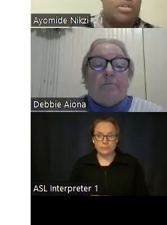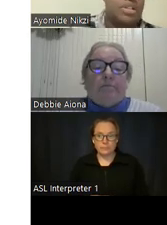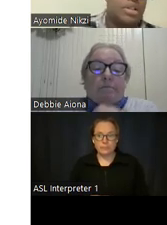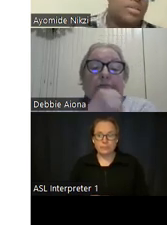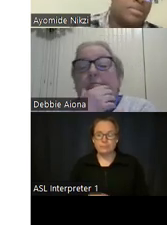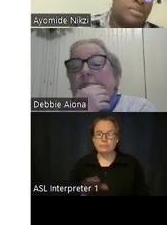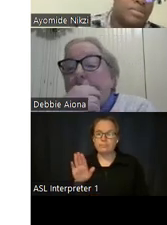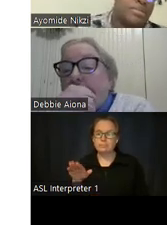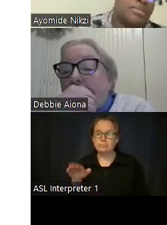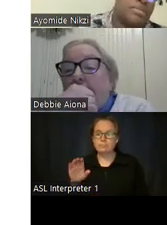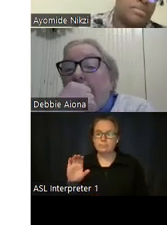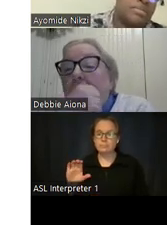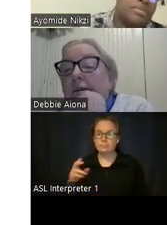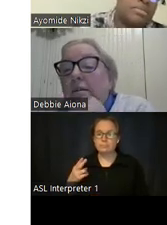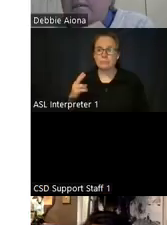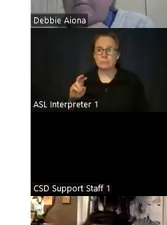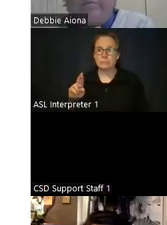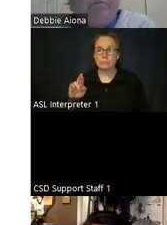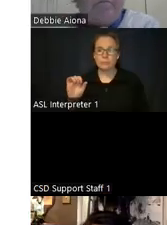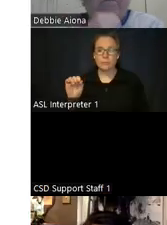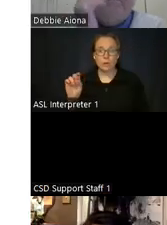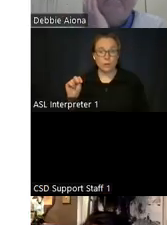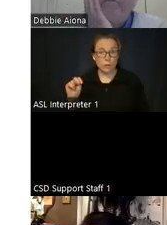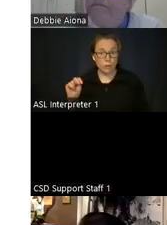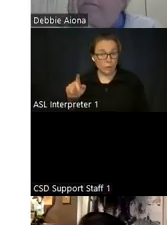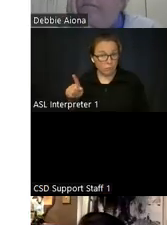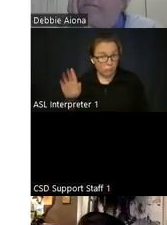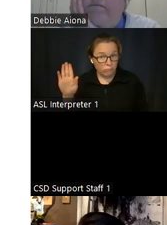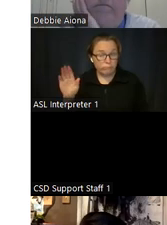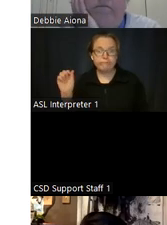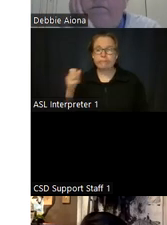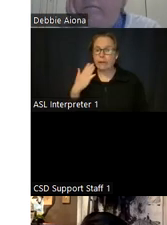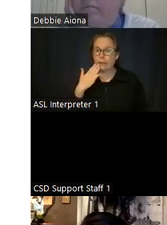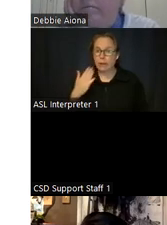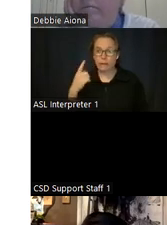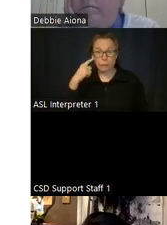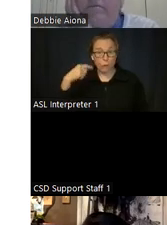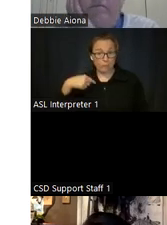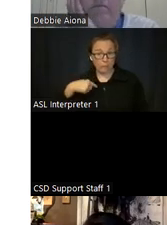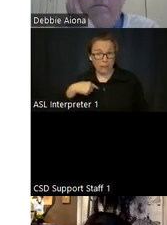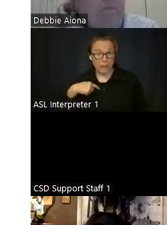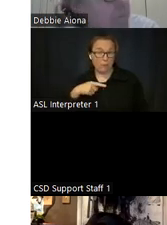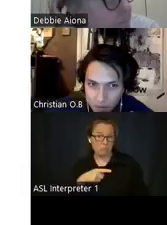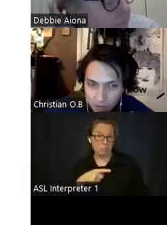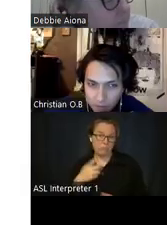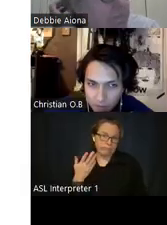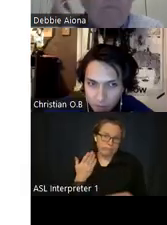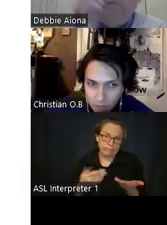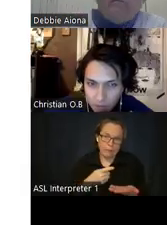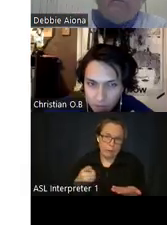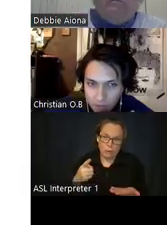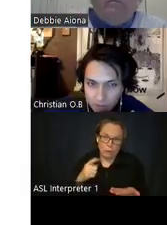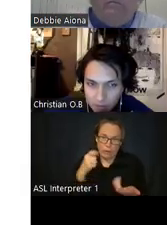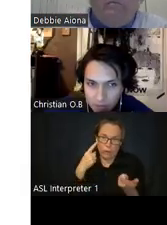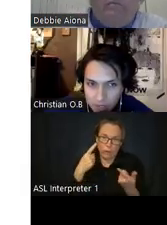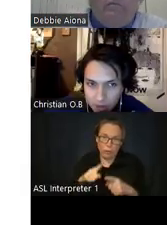Commissioner Christian. Thank you. It comes to mind, we don't have to add this if others don't agree, but one thing that